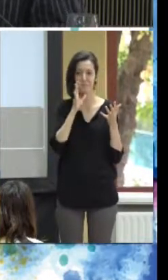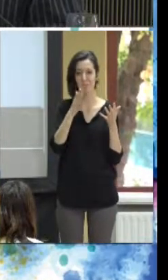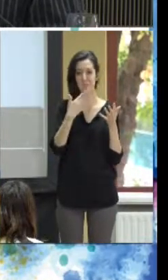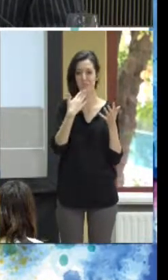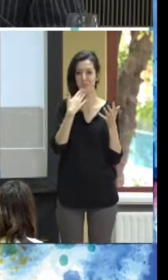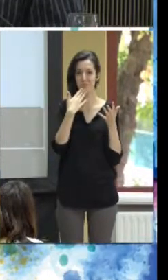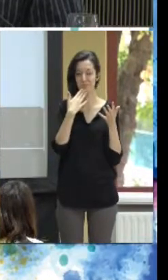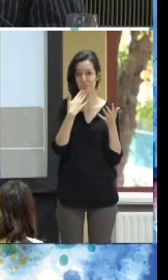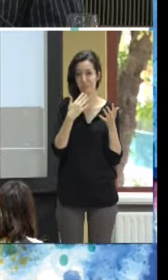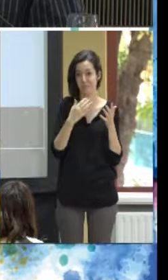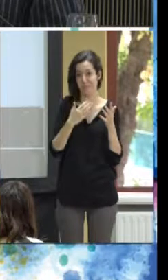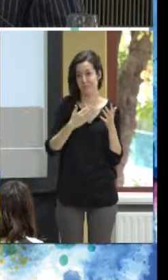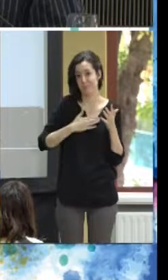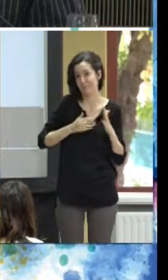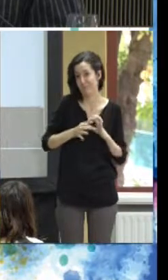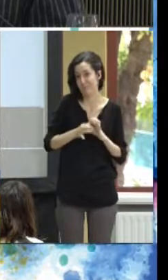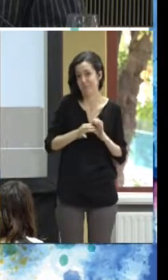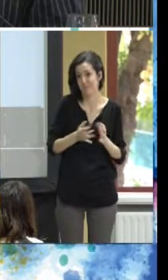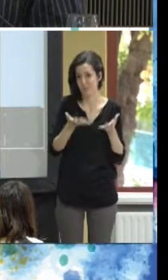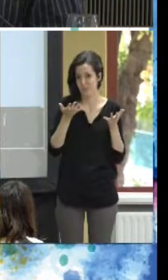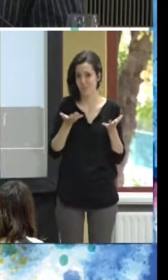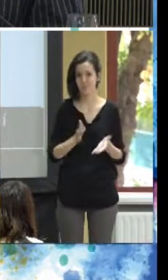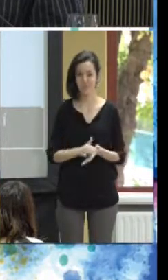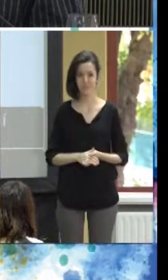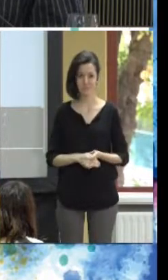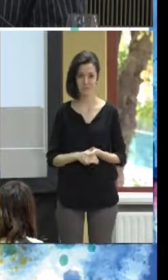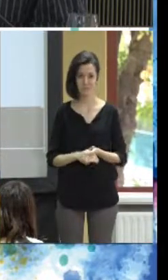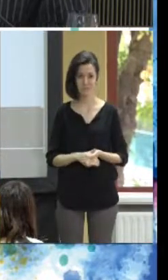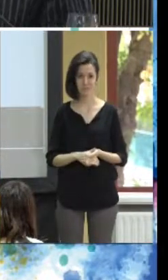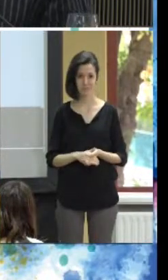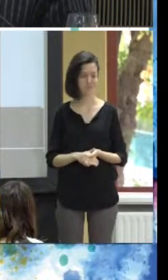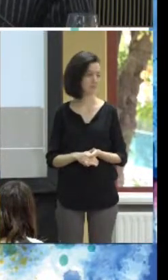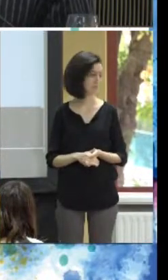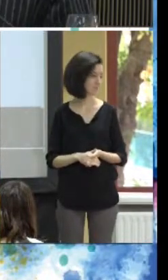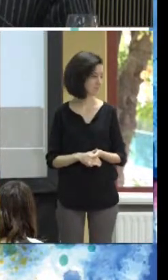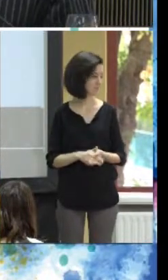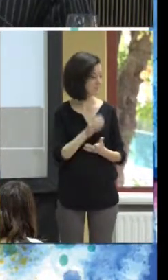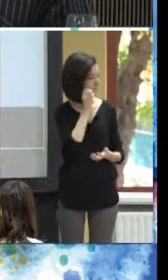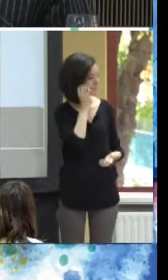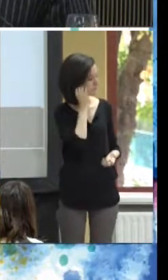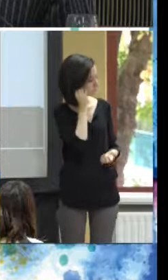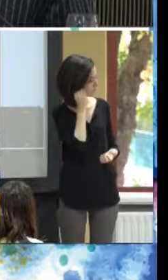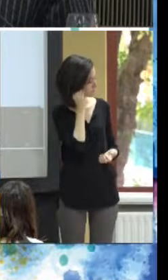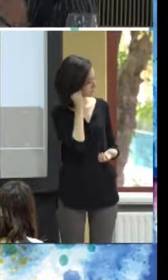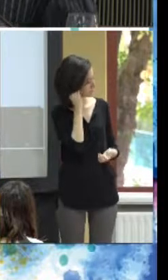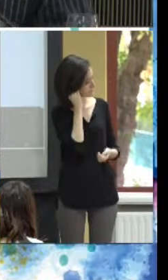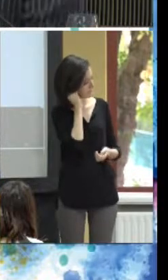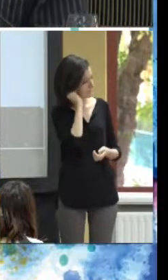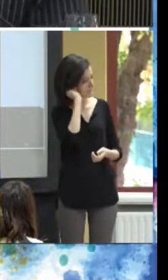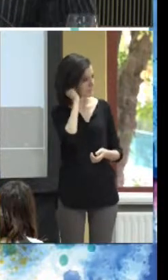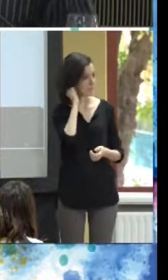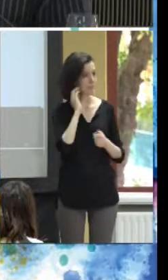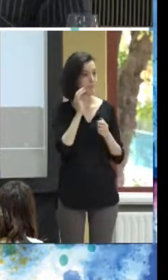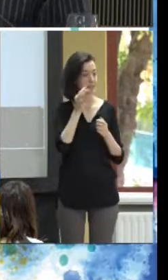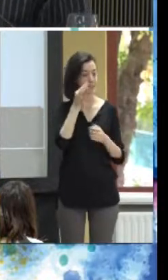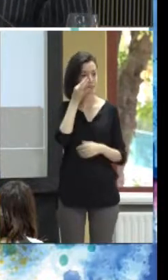any light, but very well done. But I couldn't use the audio guide because I just